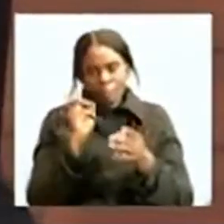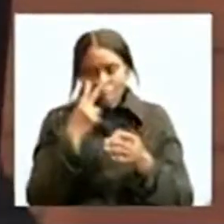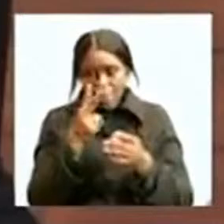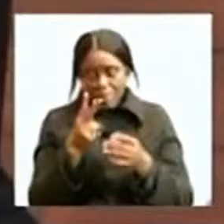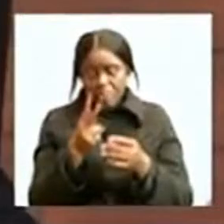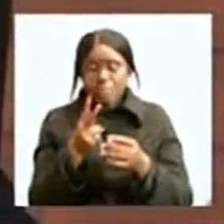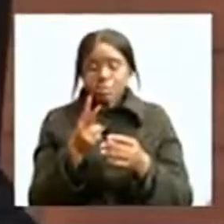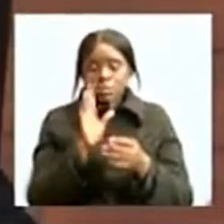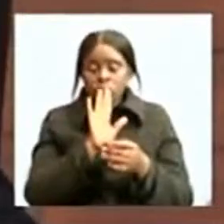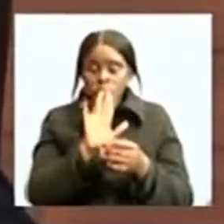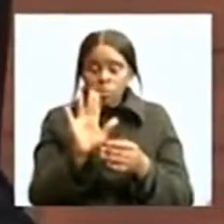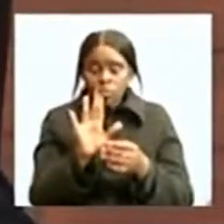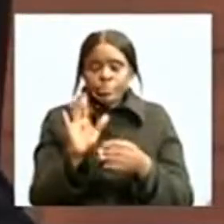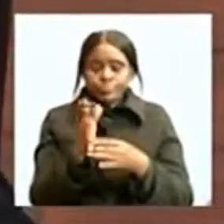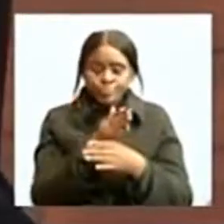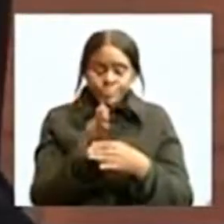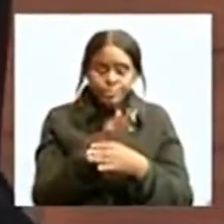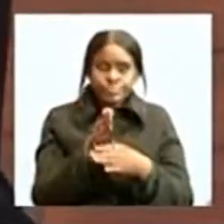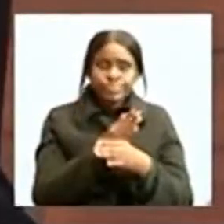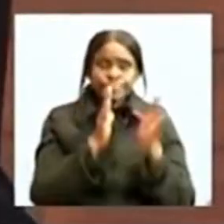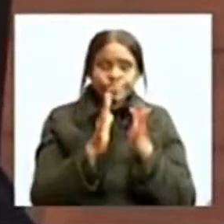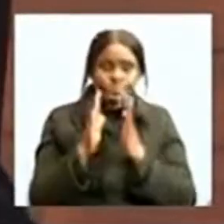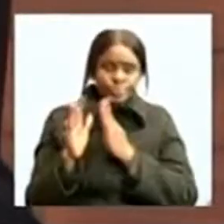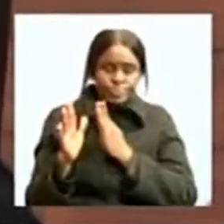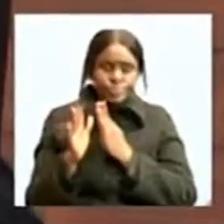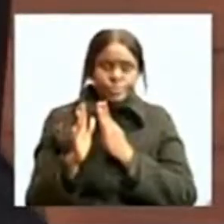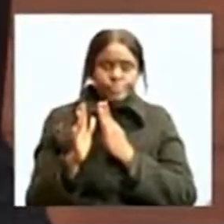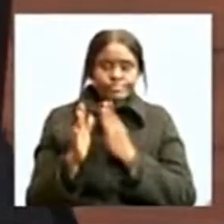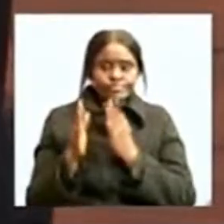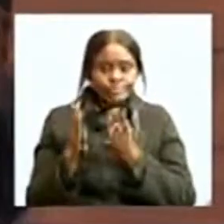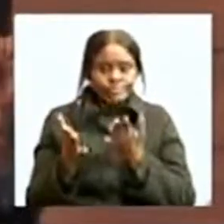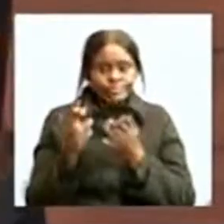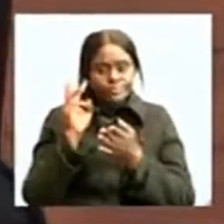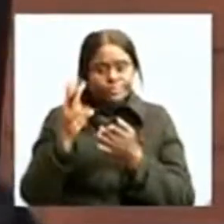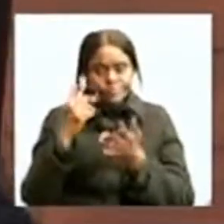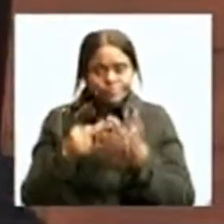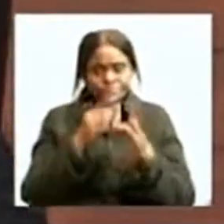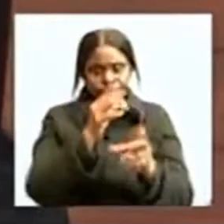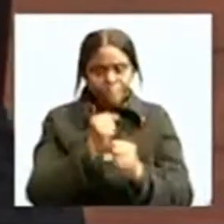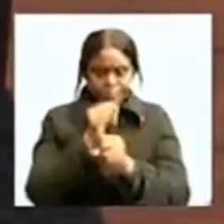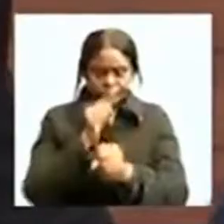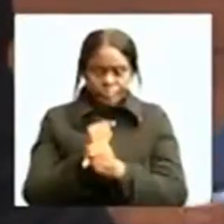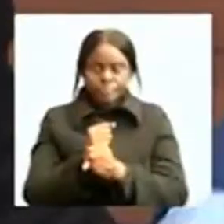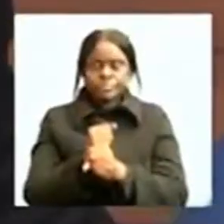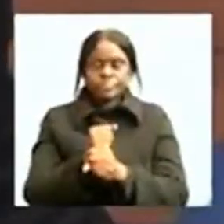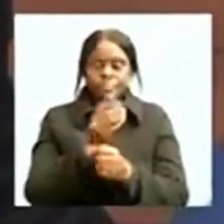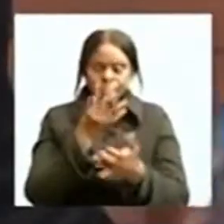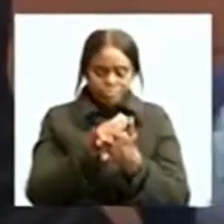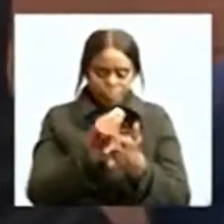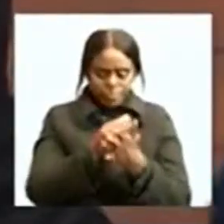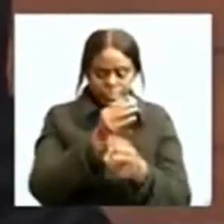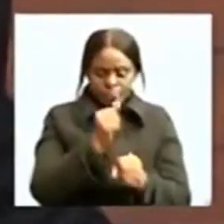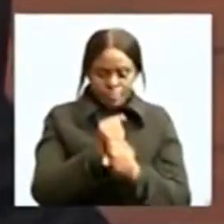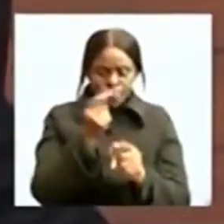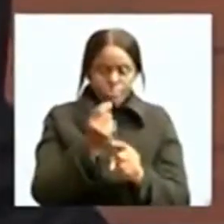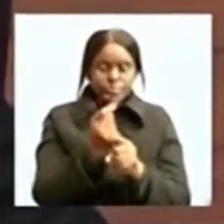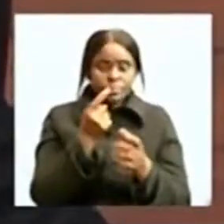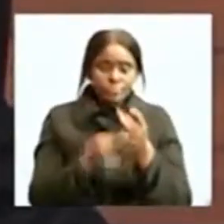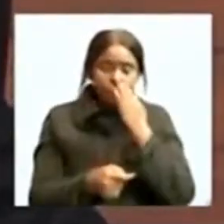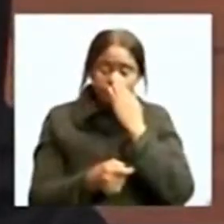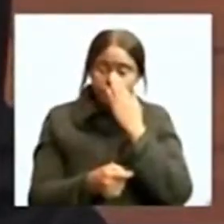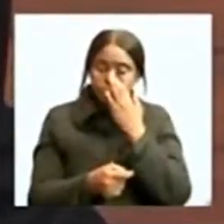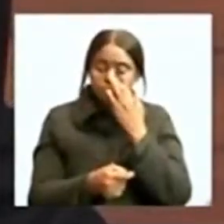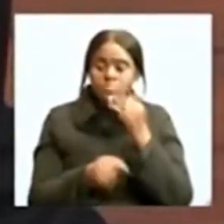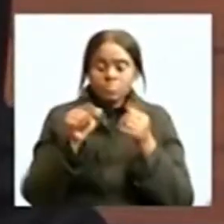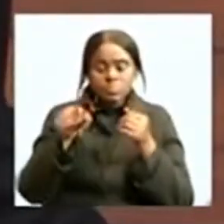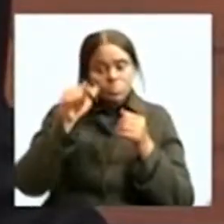at your business plan. By then, it will be receiving, it receives the money from